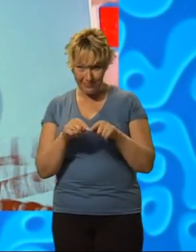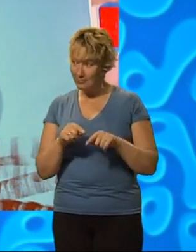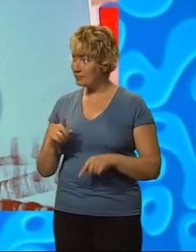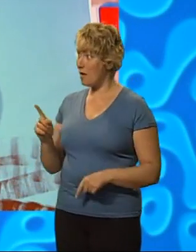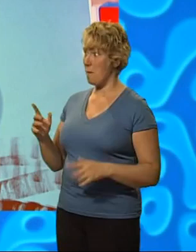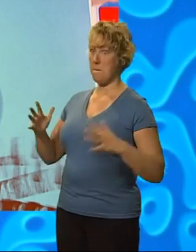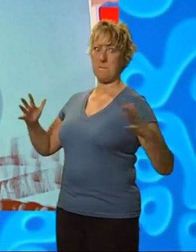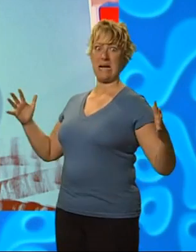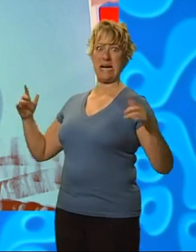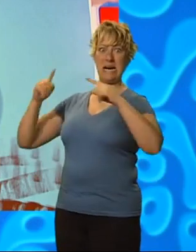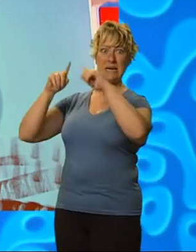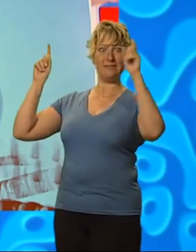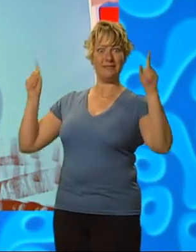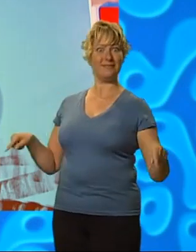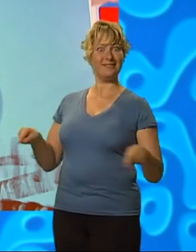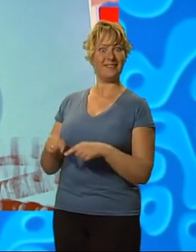Big picture.